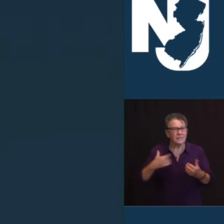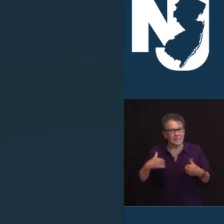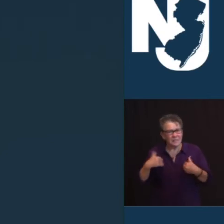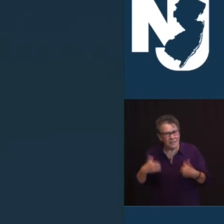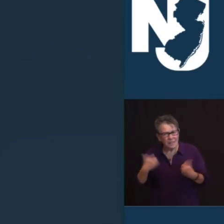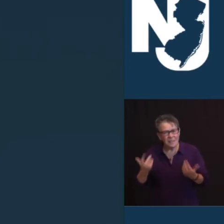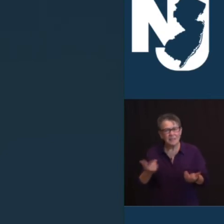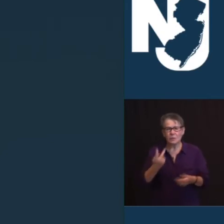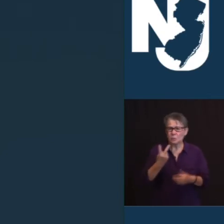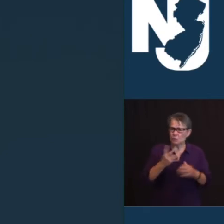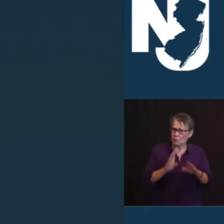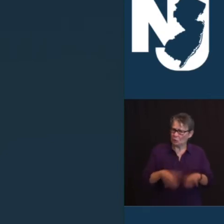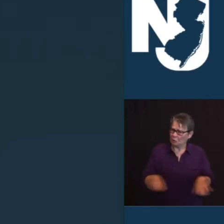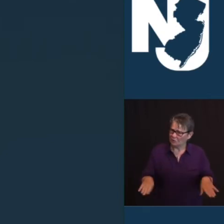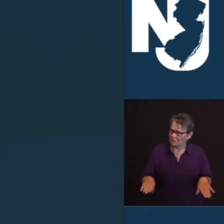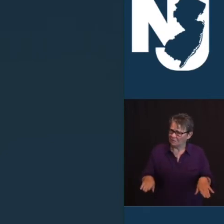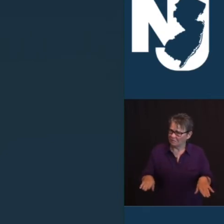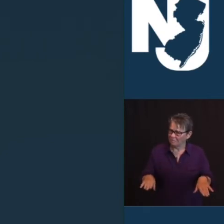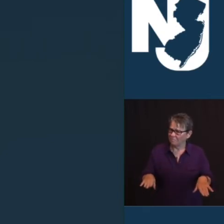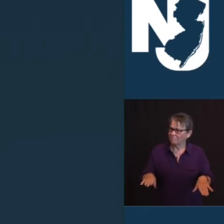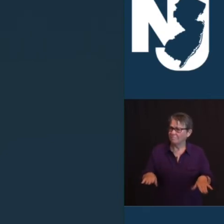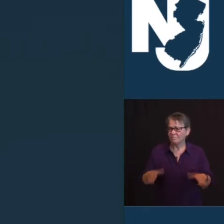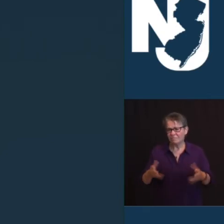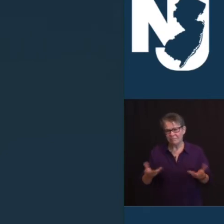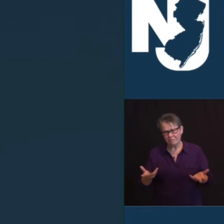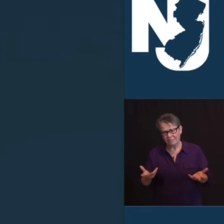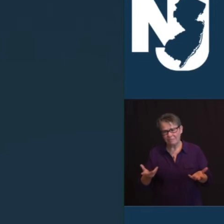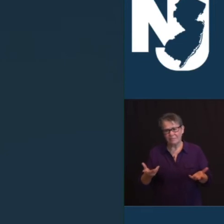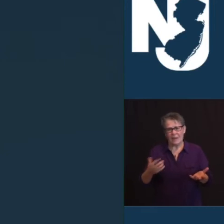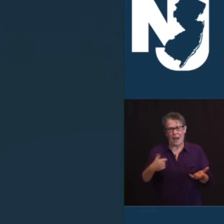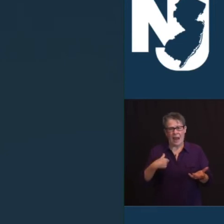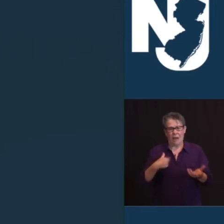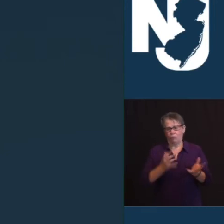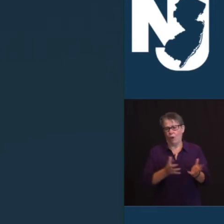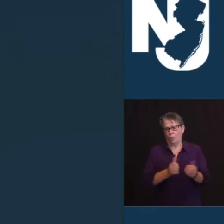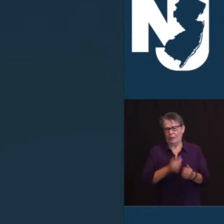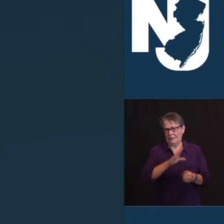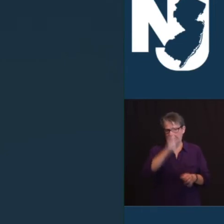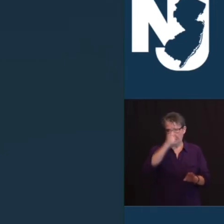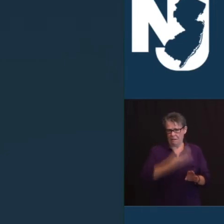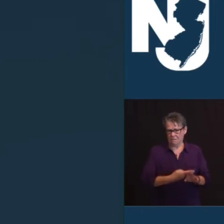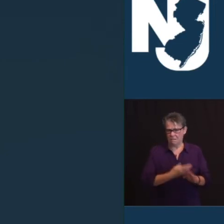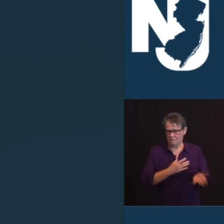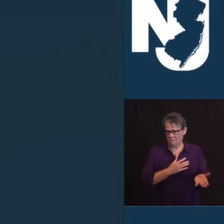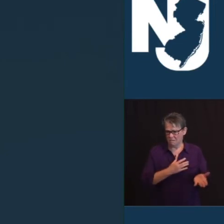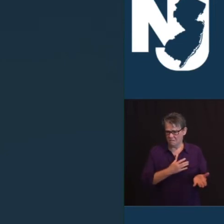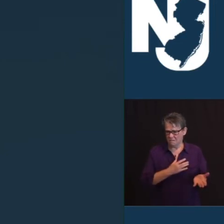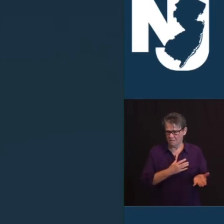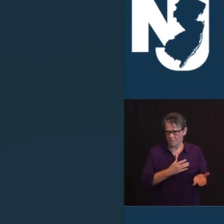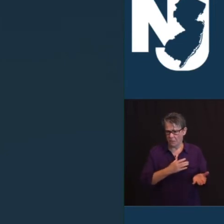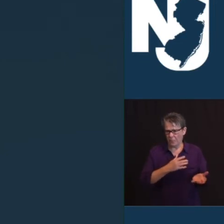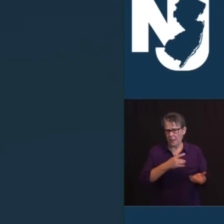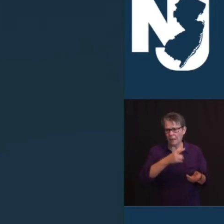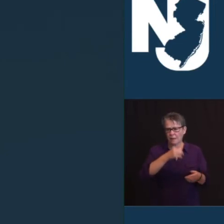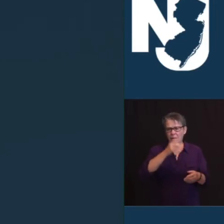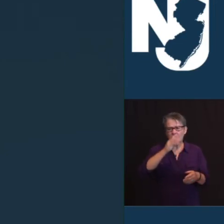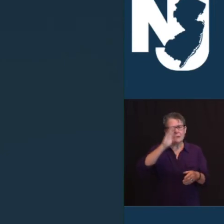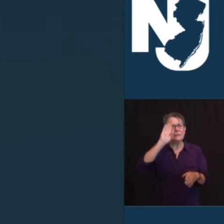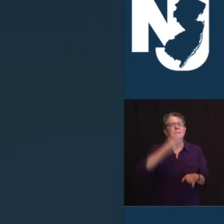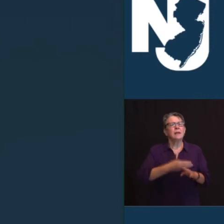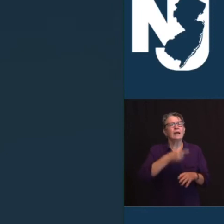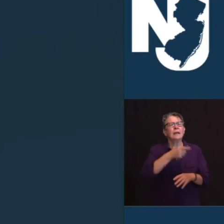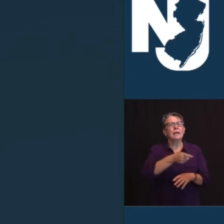honor of speaking with Eric earlier this week. By the way, Eric is a producer at WURD, talk radio in Philadelphia. And